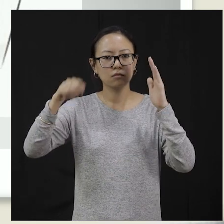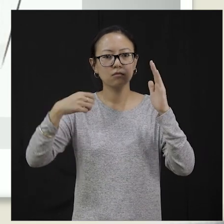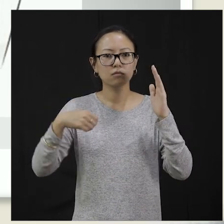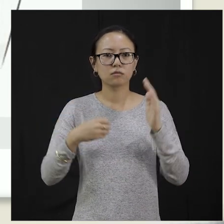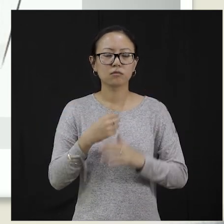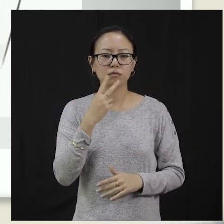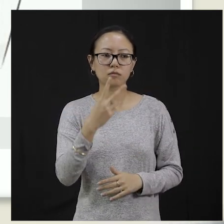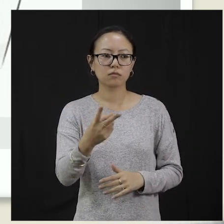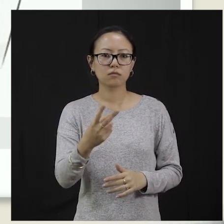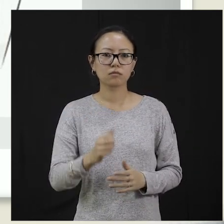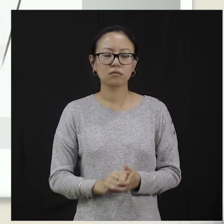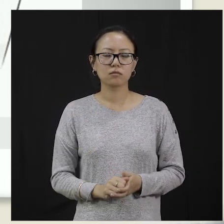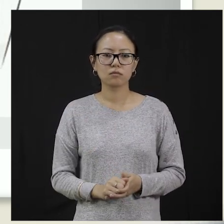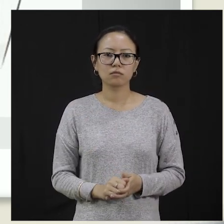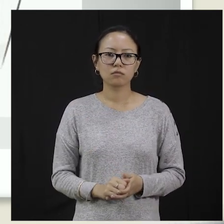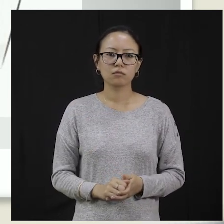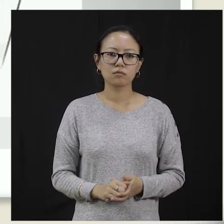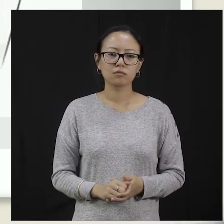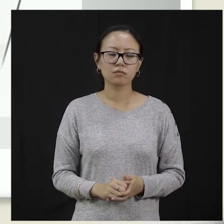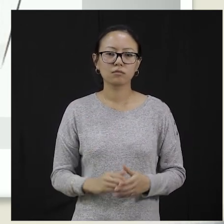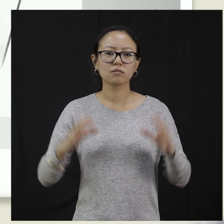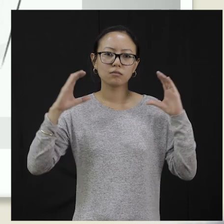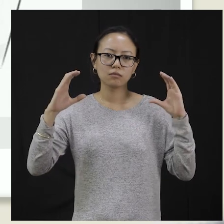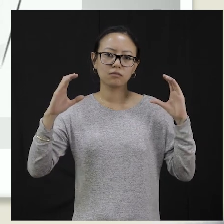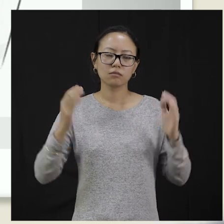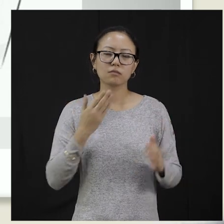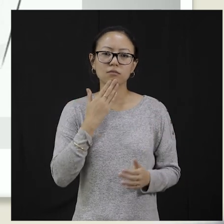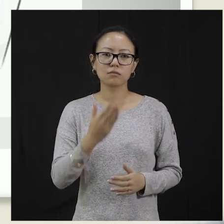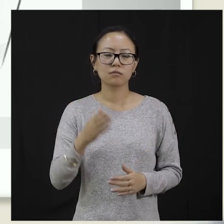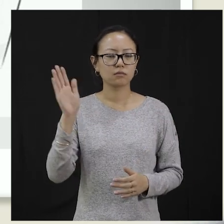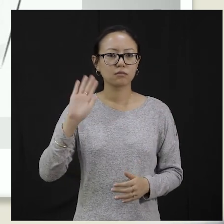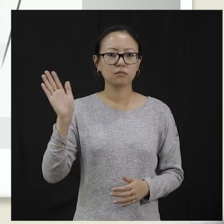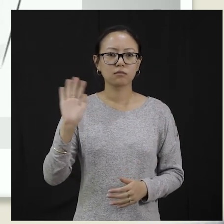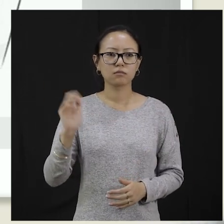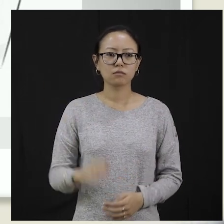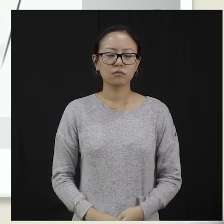a new interesting chapter. Till then, take care. Bye-bye.